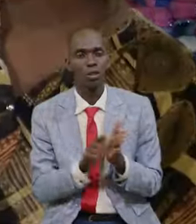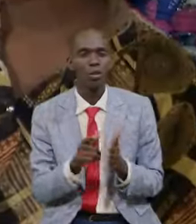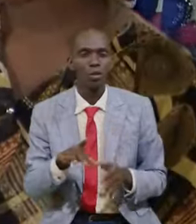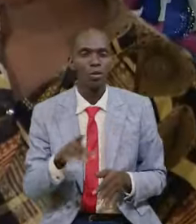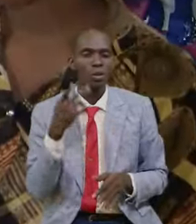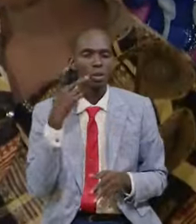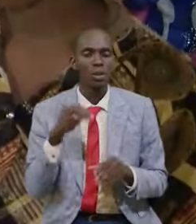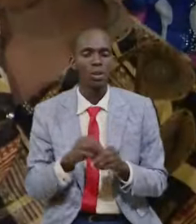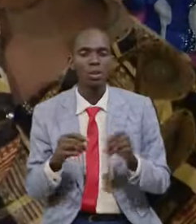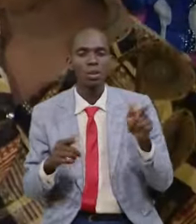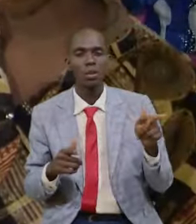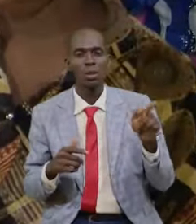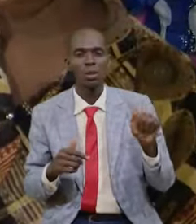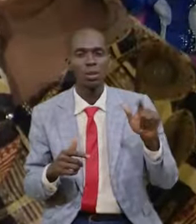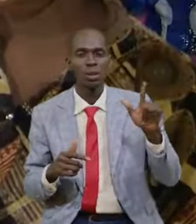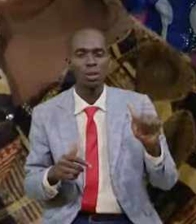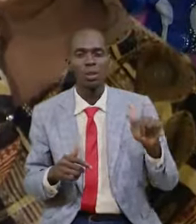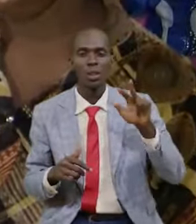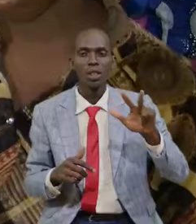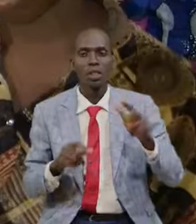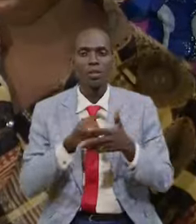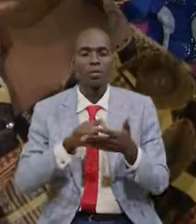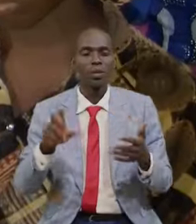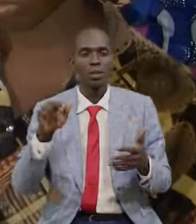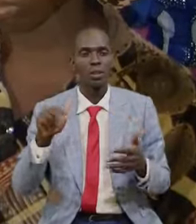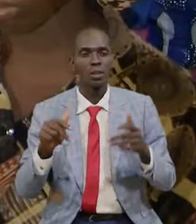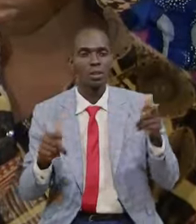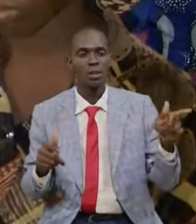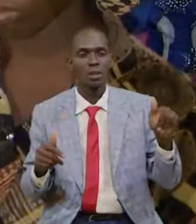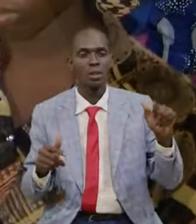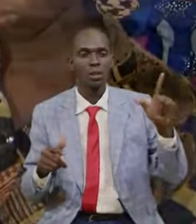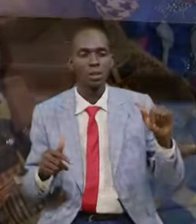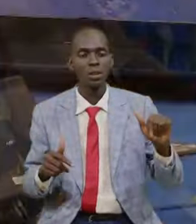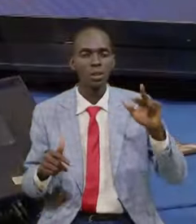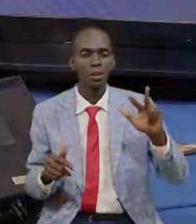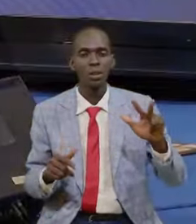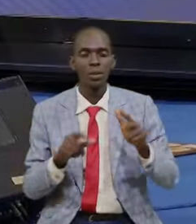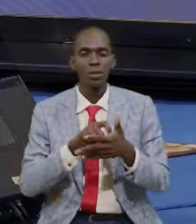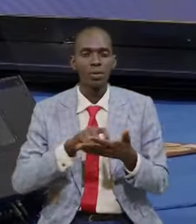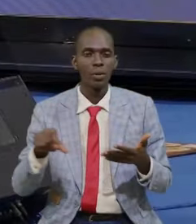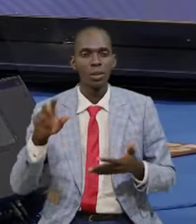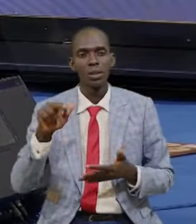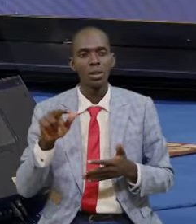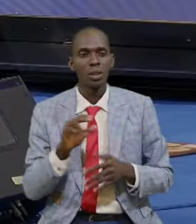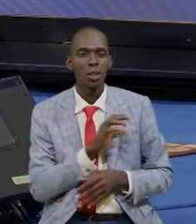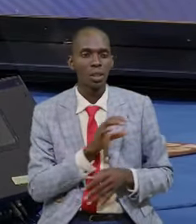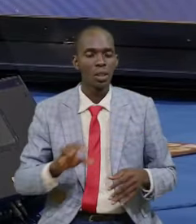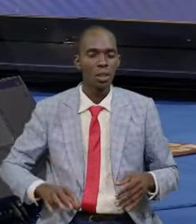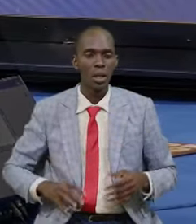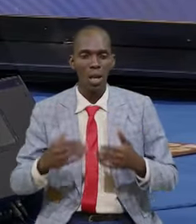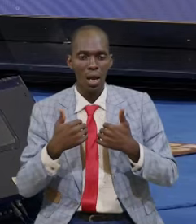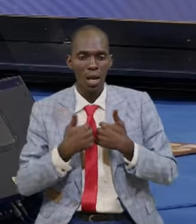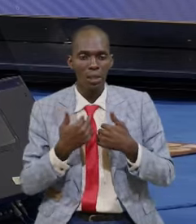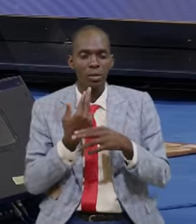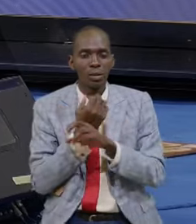3, and I'm reading from verse 13. Galatians chapter 3, verse 13. Christ has redeemed us